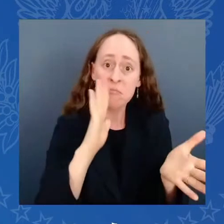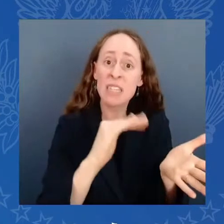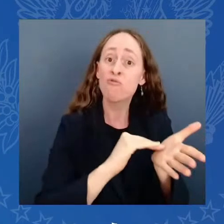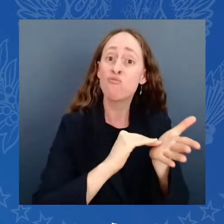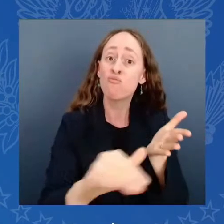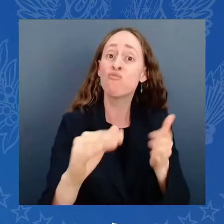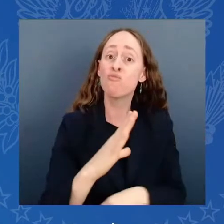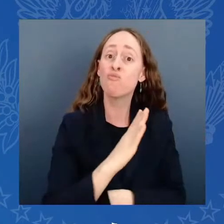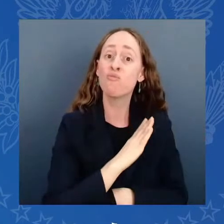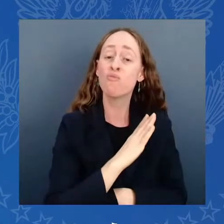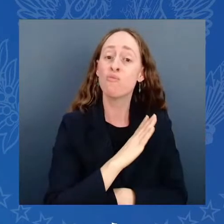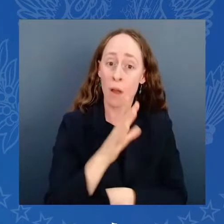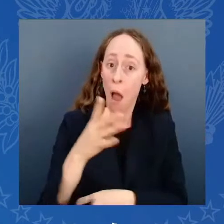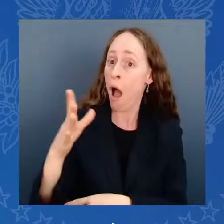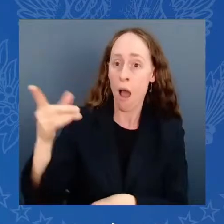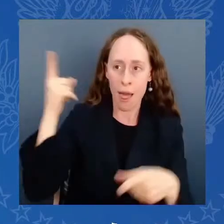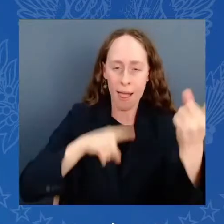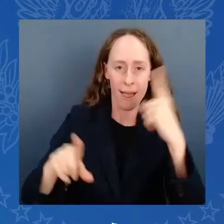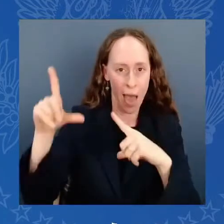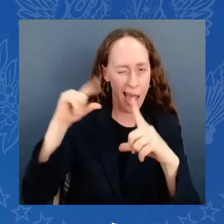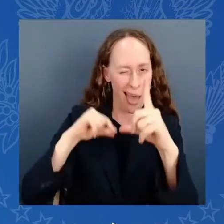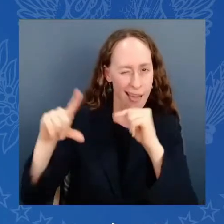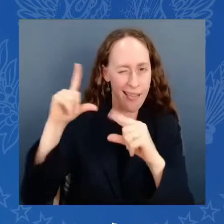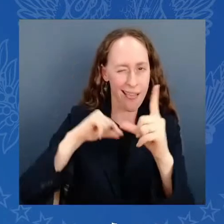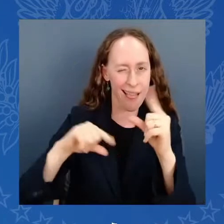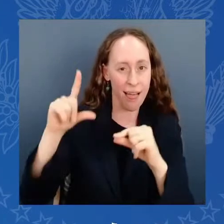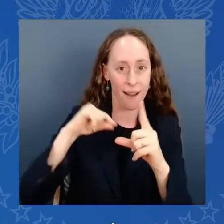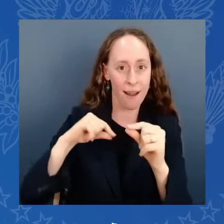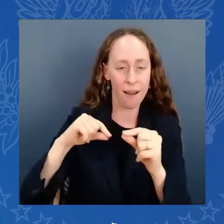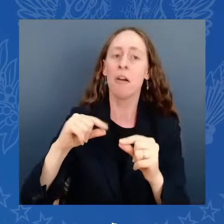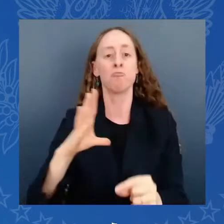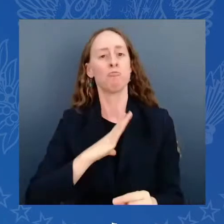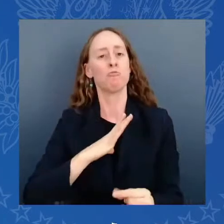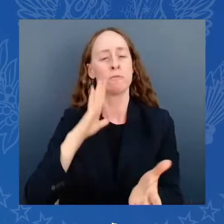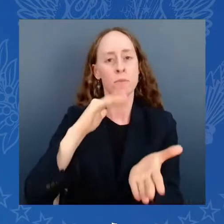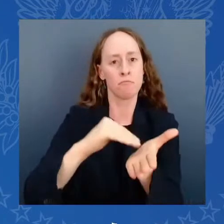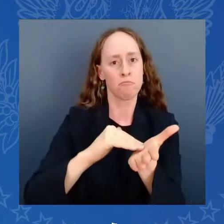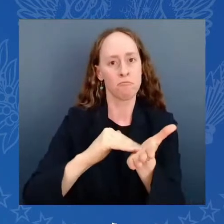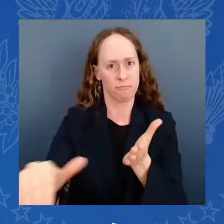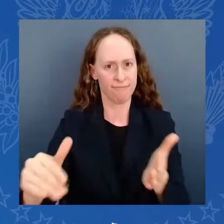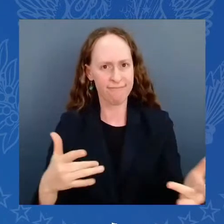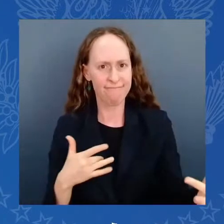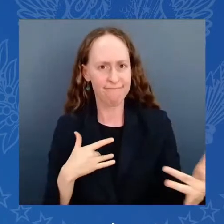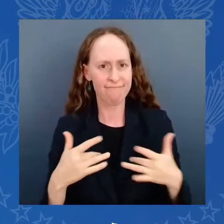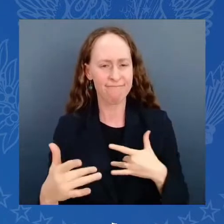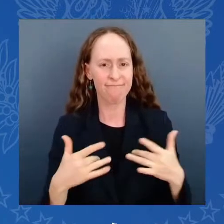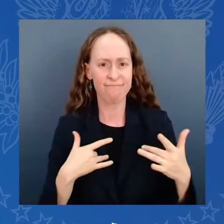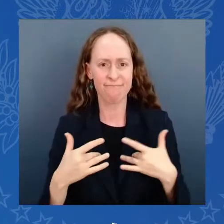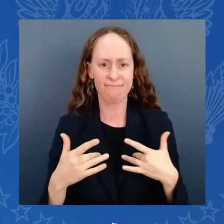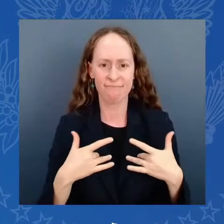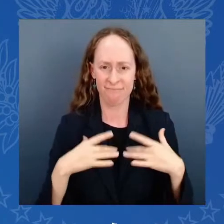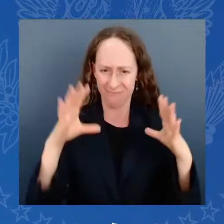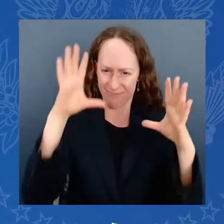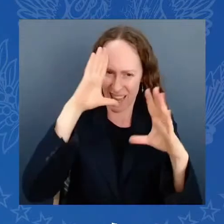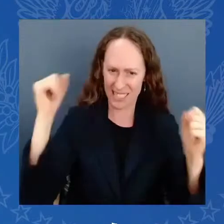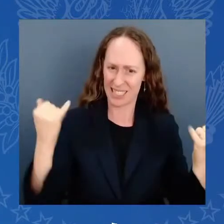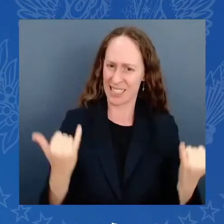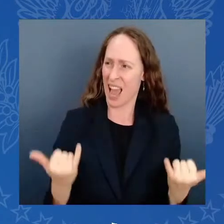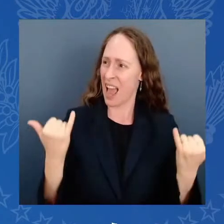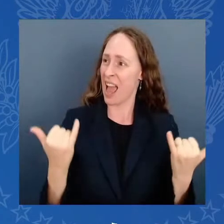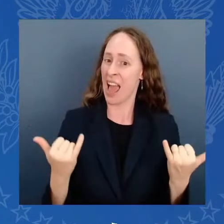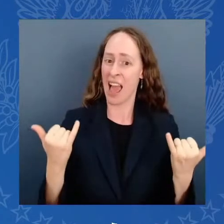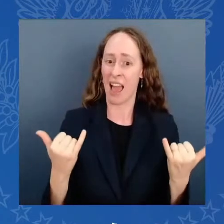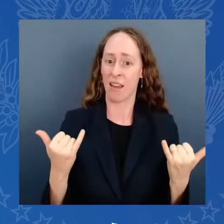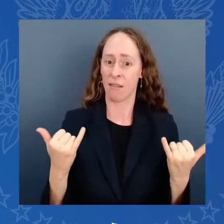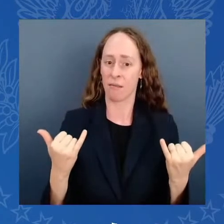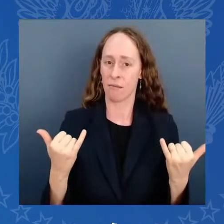Immune. In every use of official power, the President is now a king above the law."